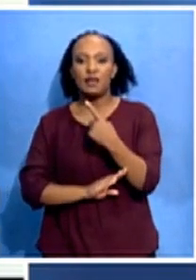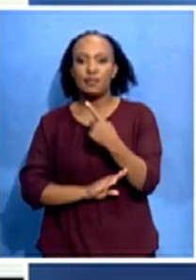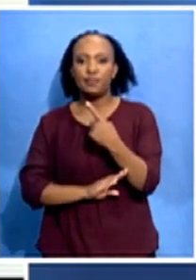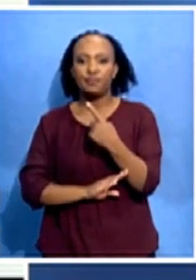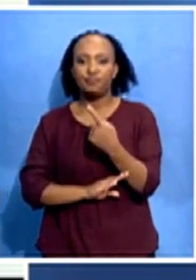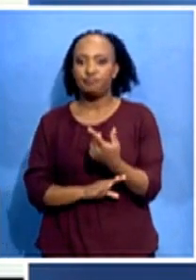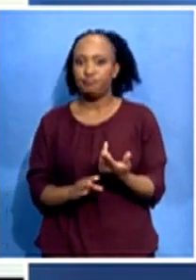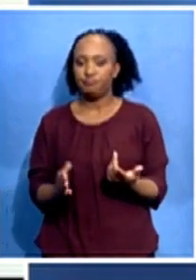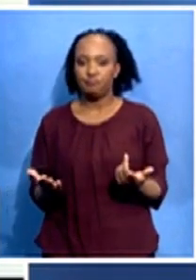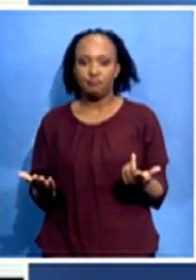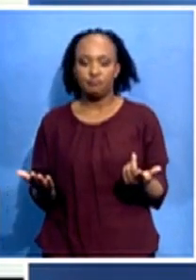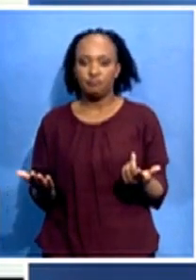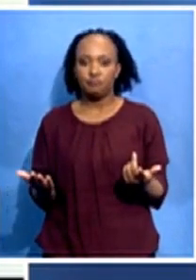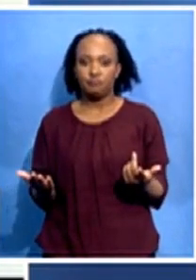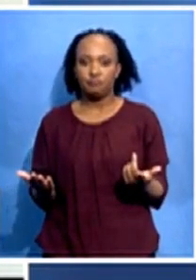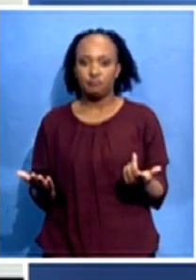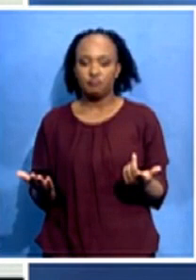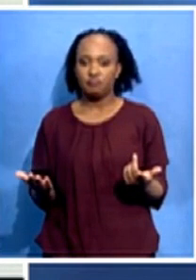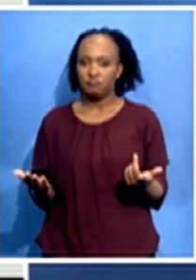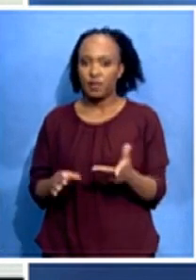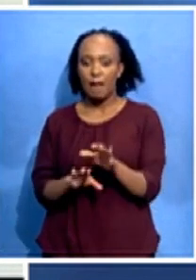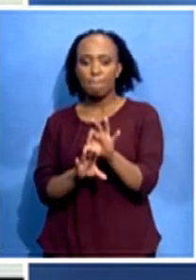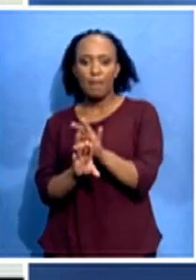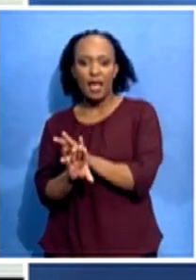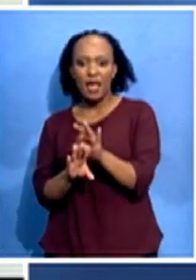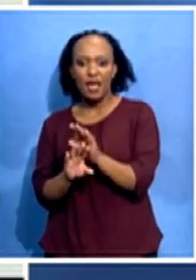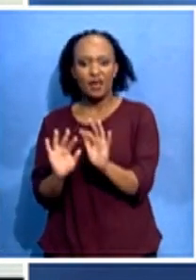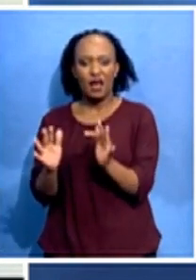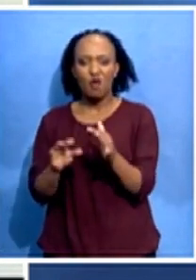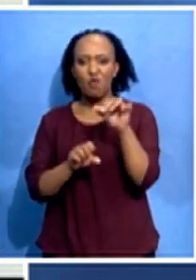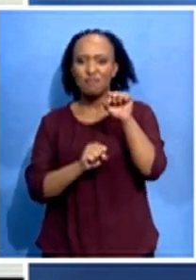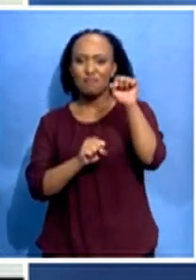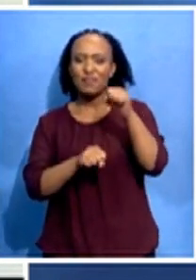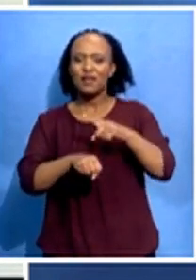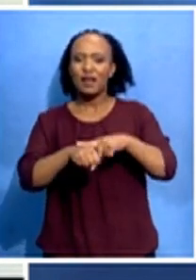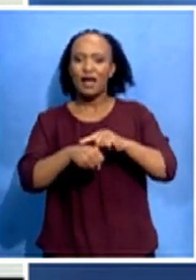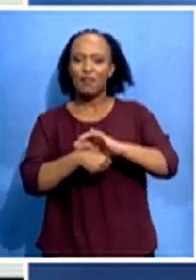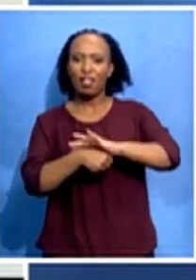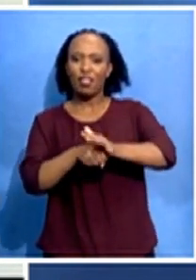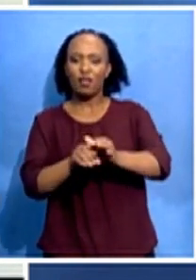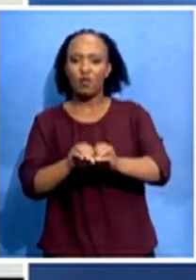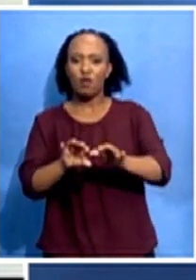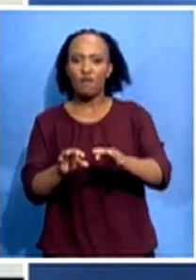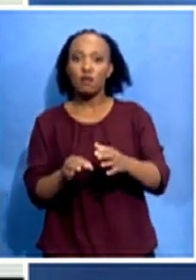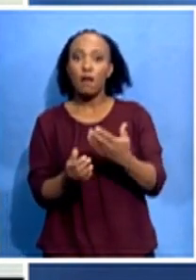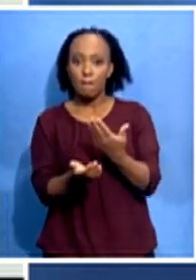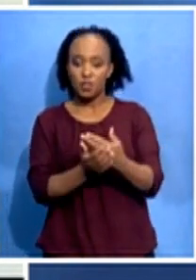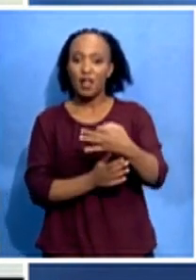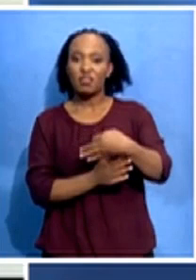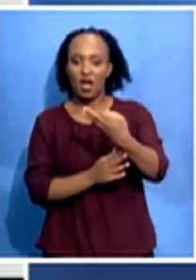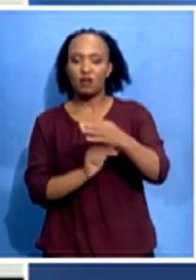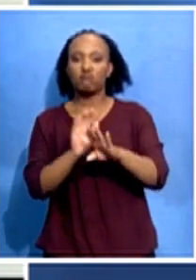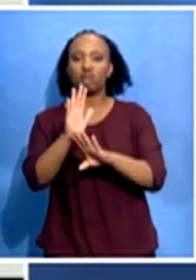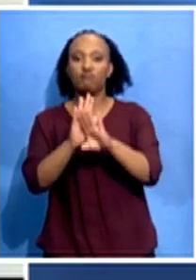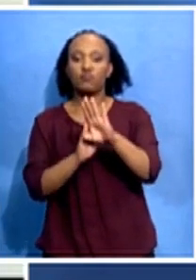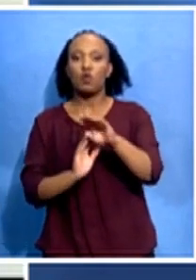well planned is a strike during COVID, because unfortunately we will experience a third wave in South Africa, where many of the departments will not be able to work or